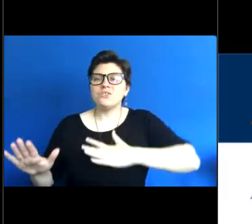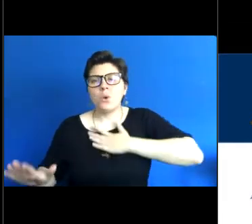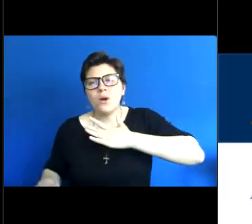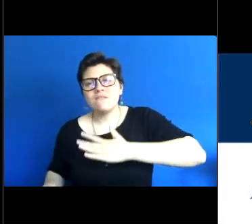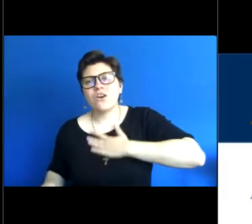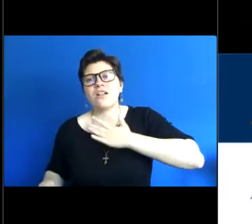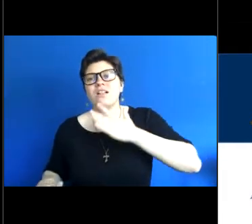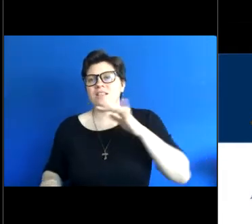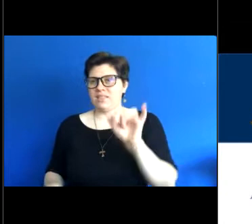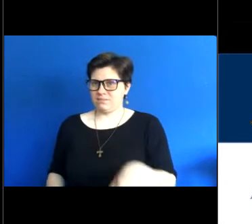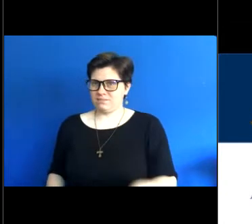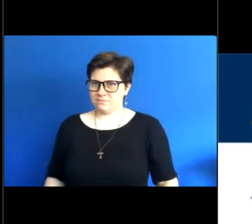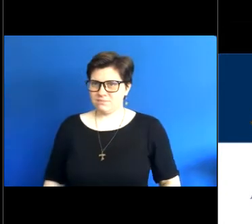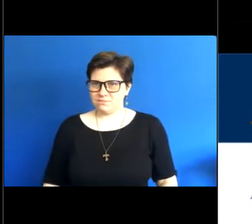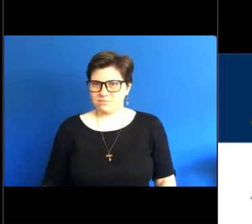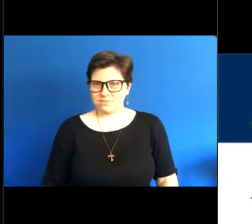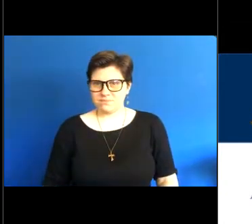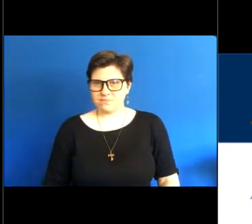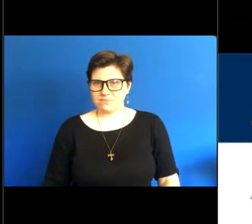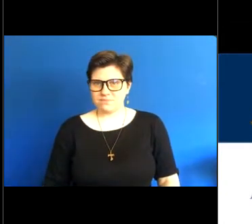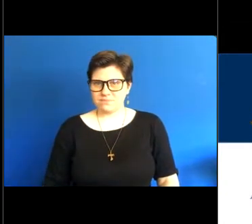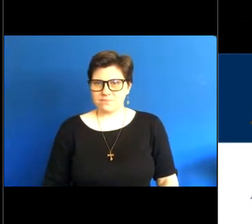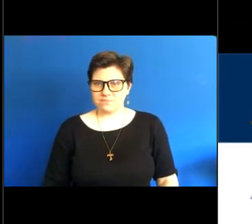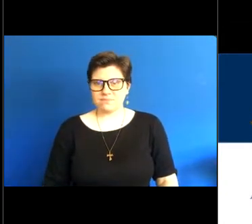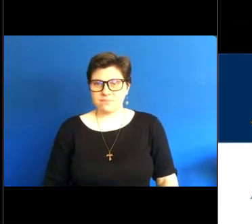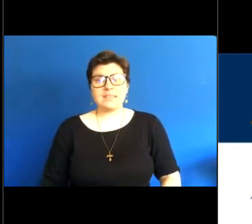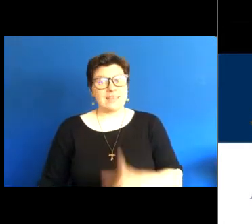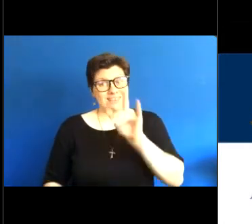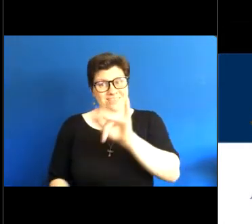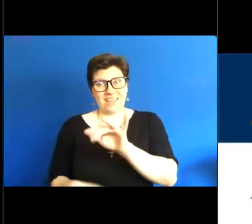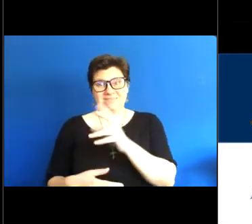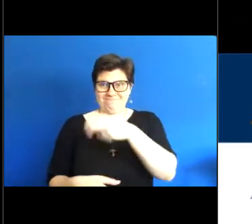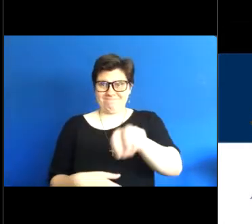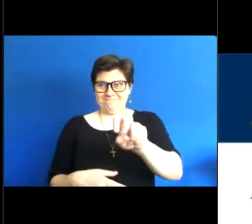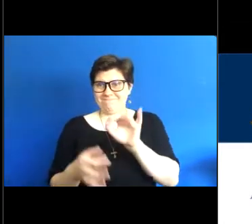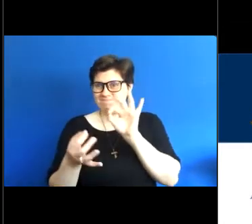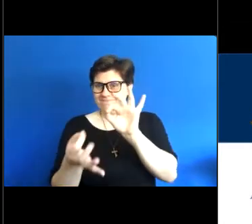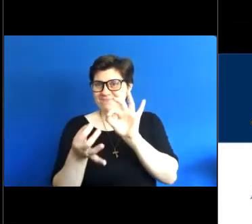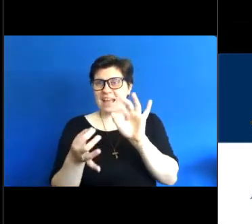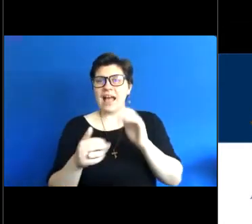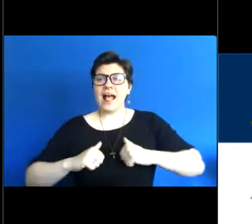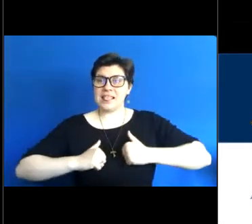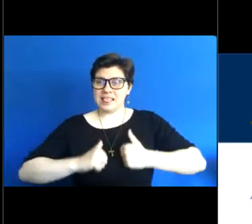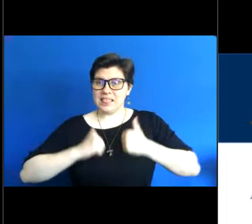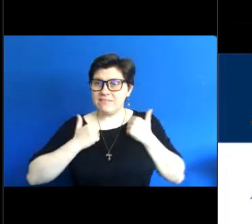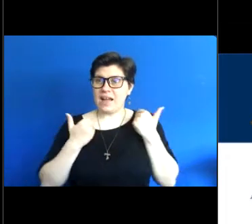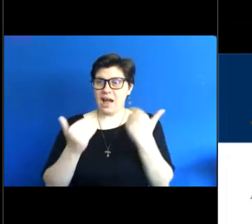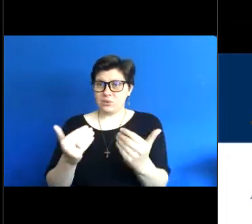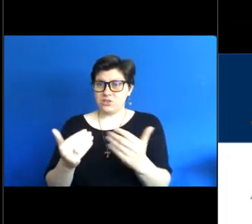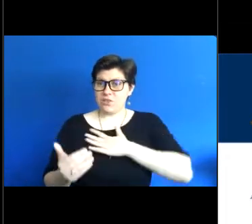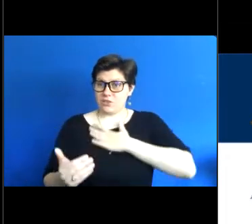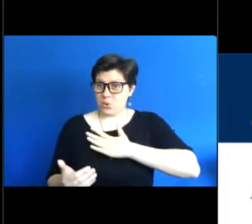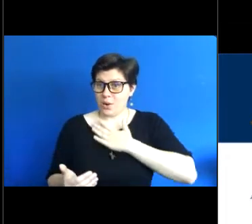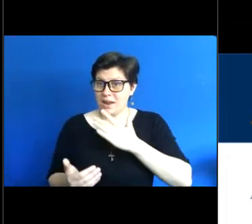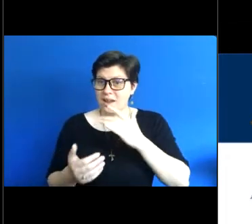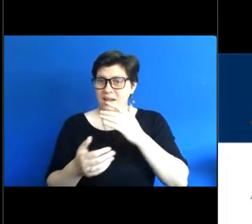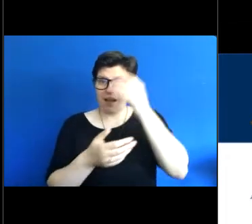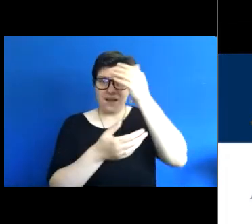manner. And that ties so perfectly into what I like to think of as living out the joy of the gospel, right? A